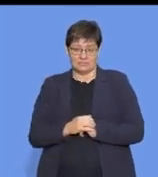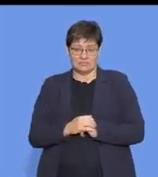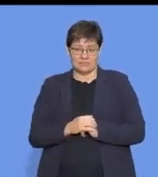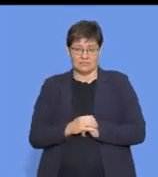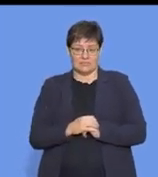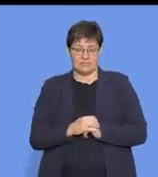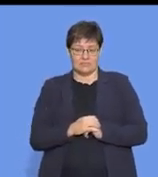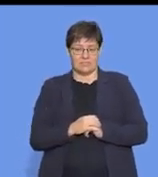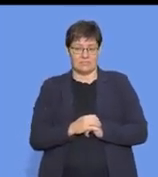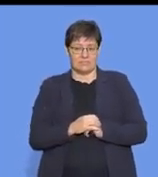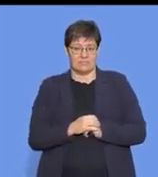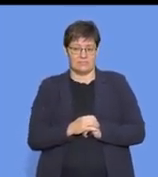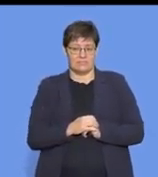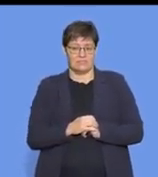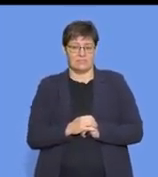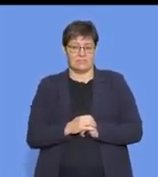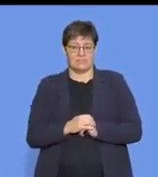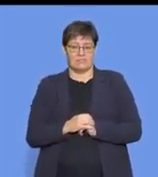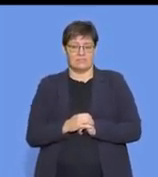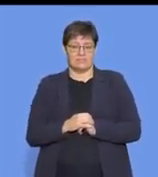cos B.